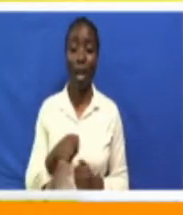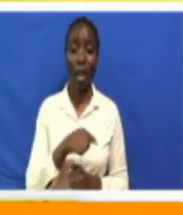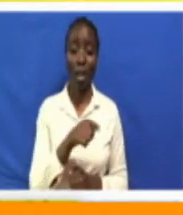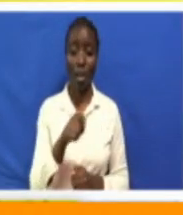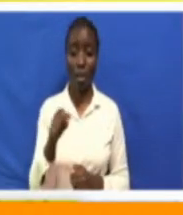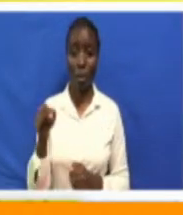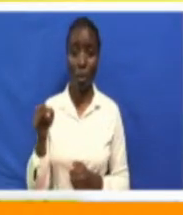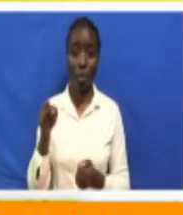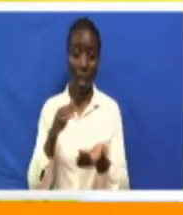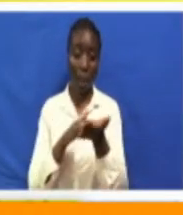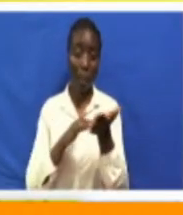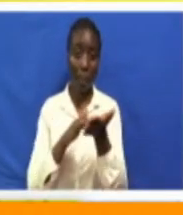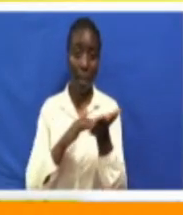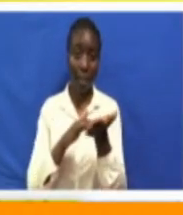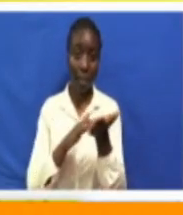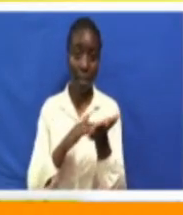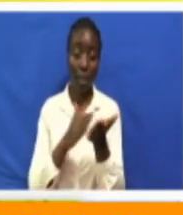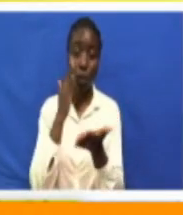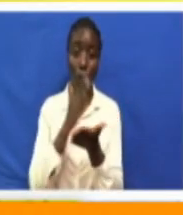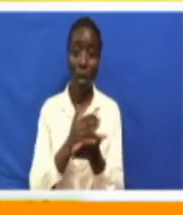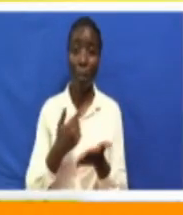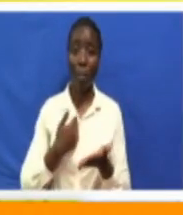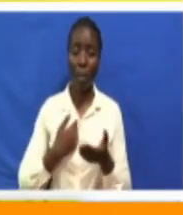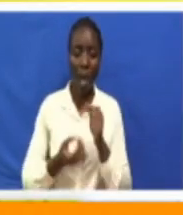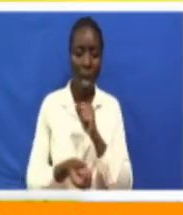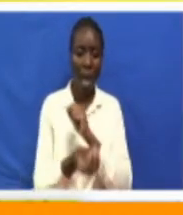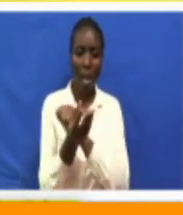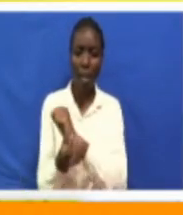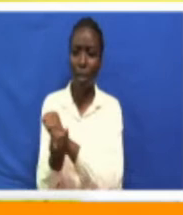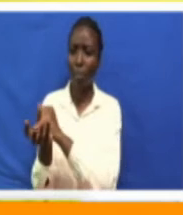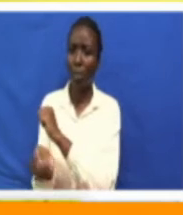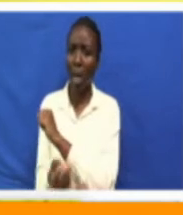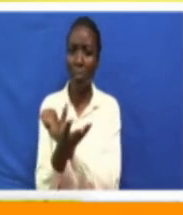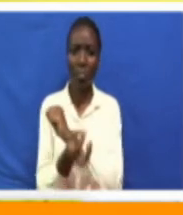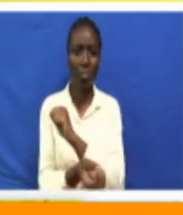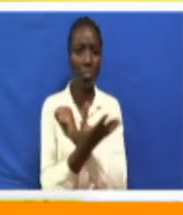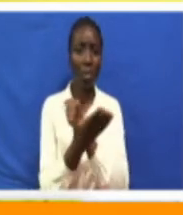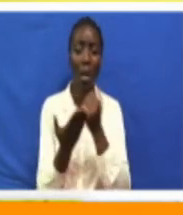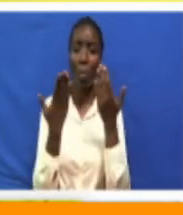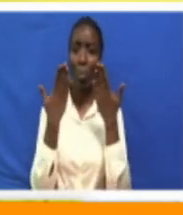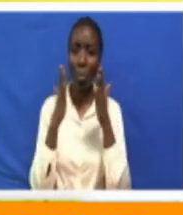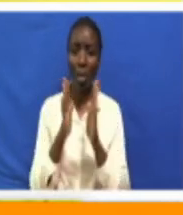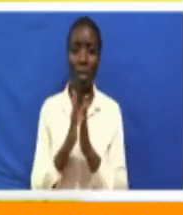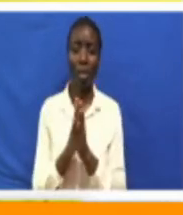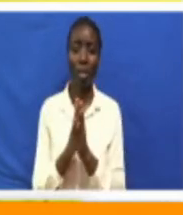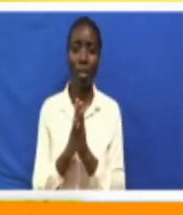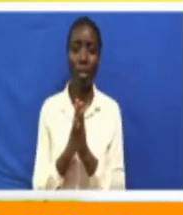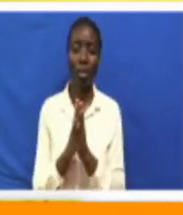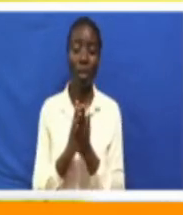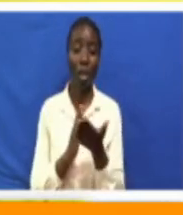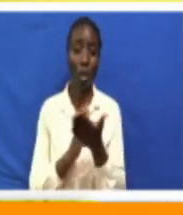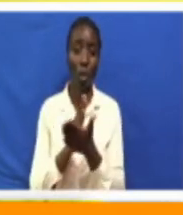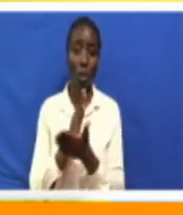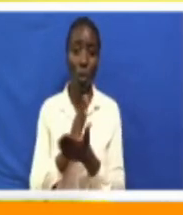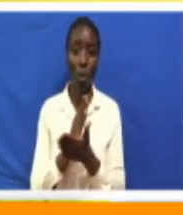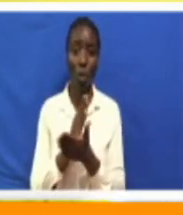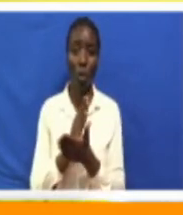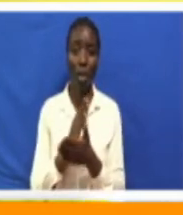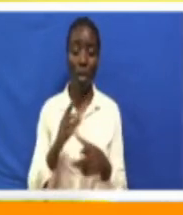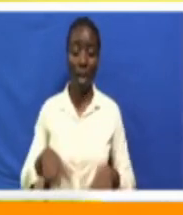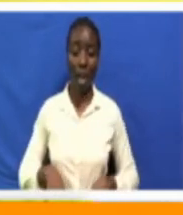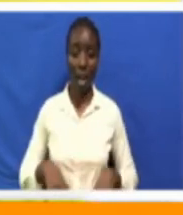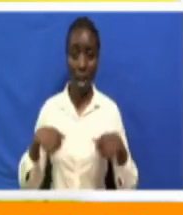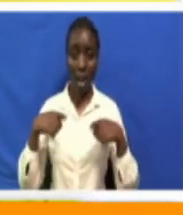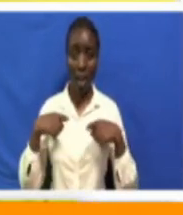truths that I explained of our imagine into the very life of the twin God